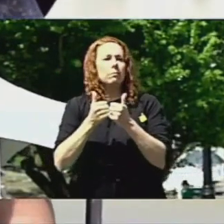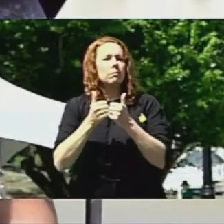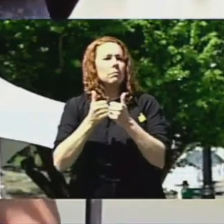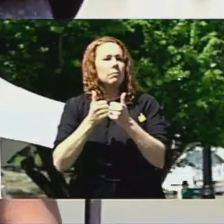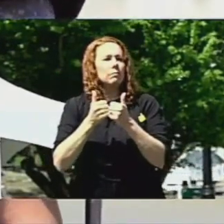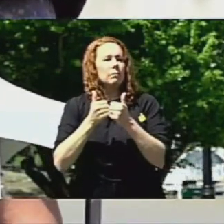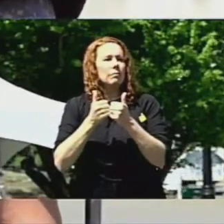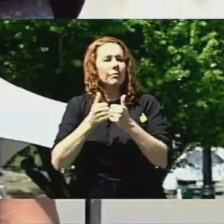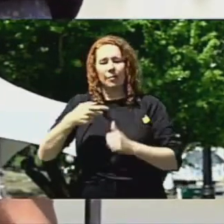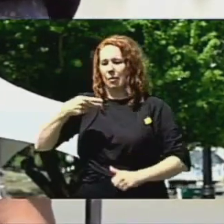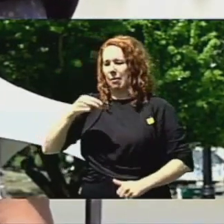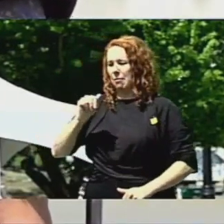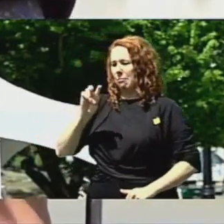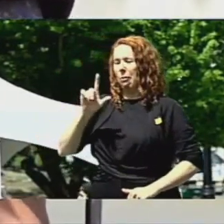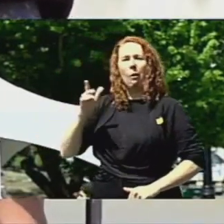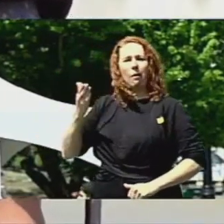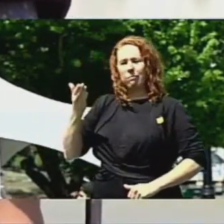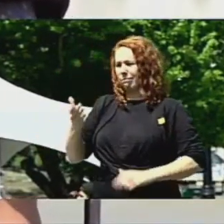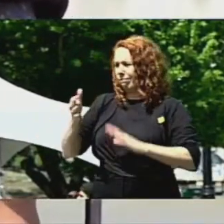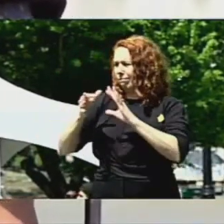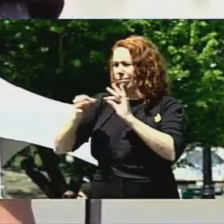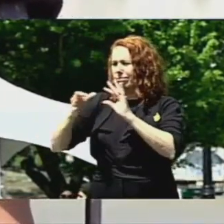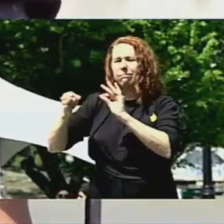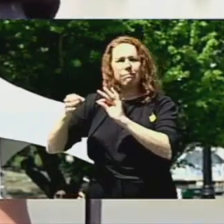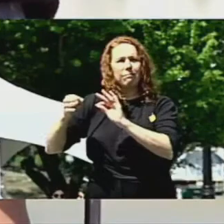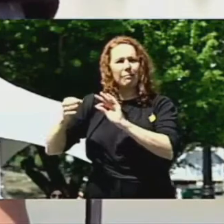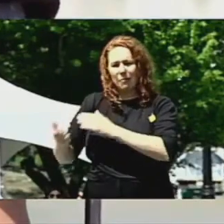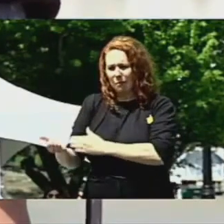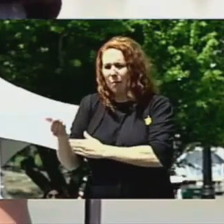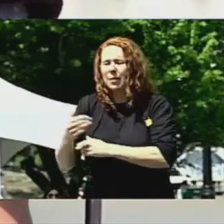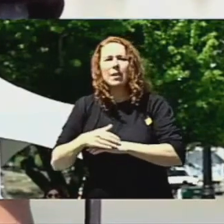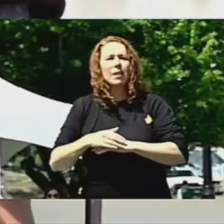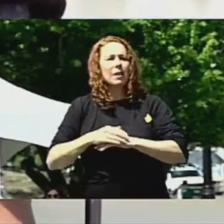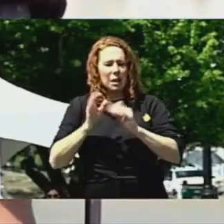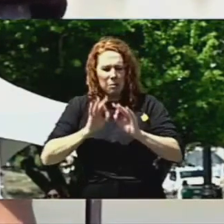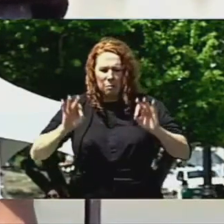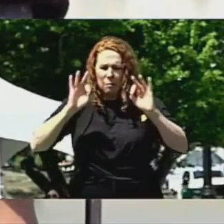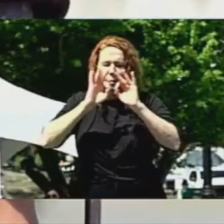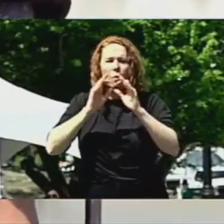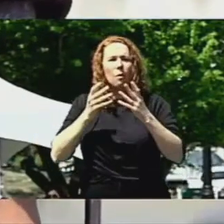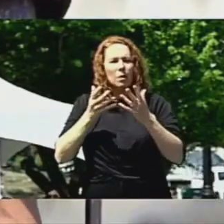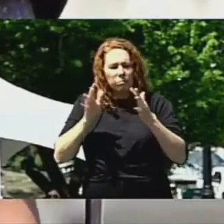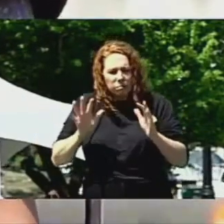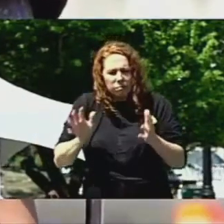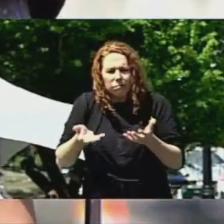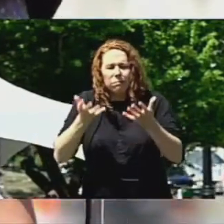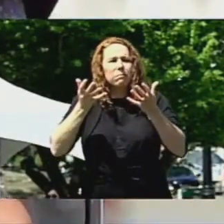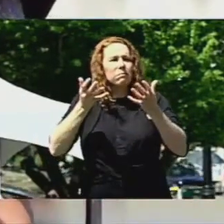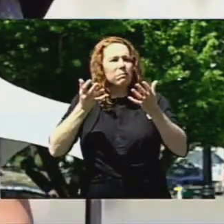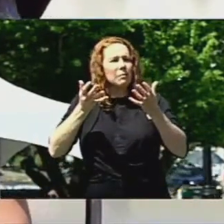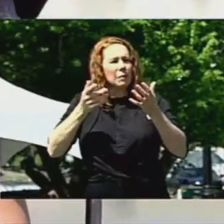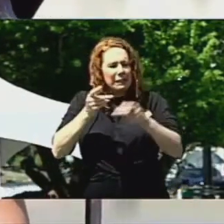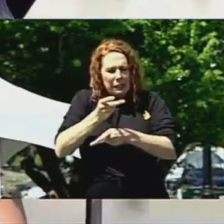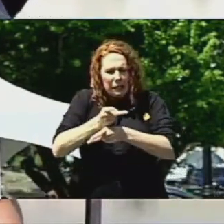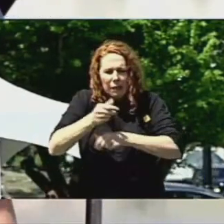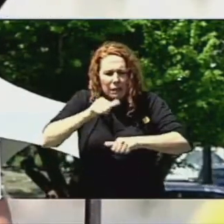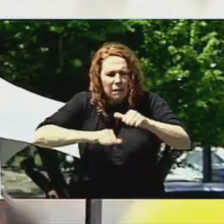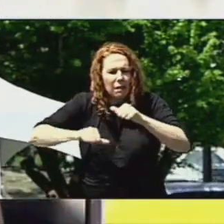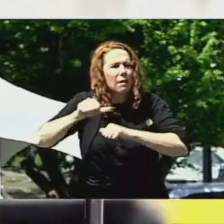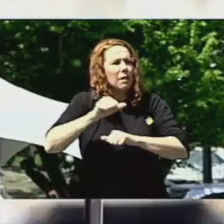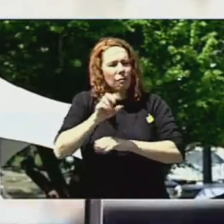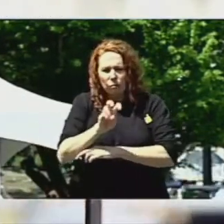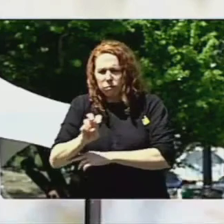But as Paul said earlier, it's our role to nurture that garden, perhaps to weed at times that journey.